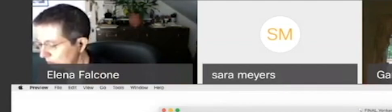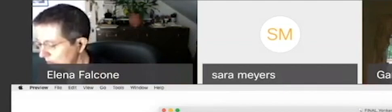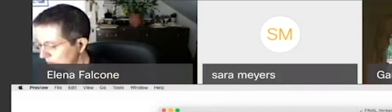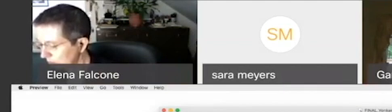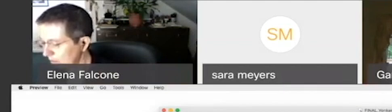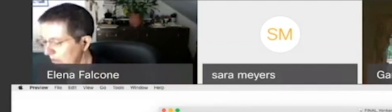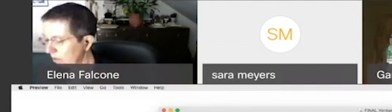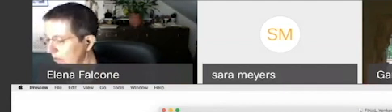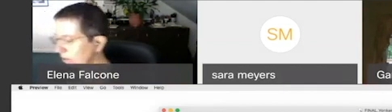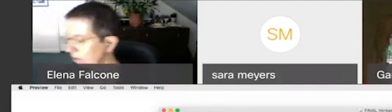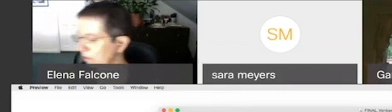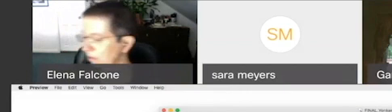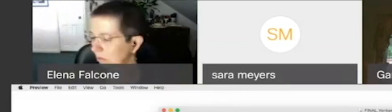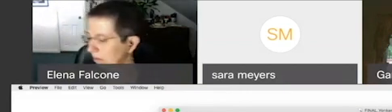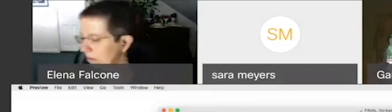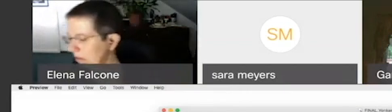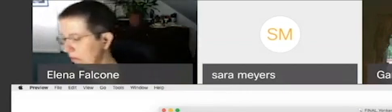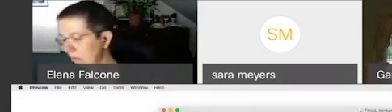under the new law,